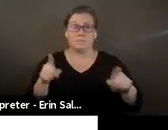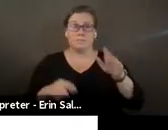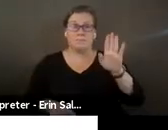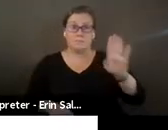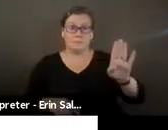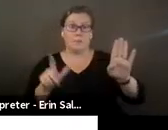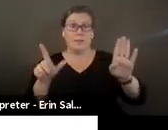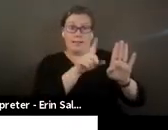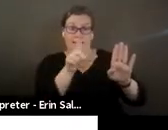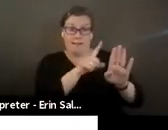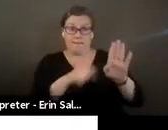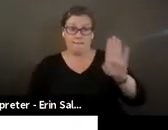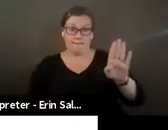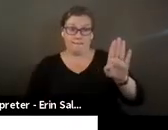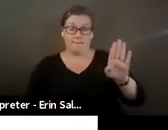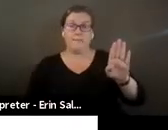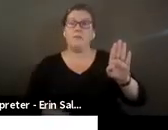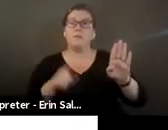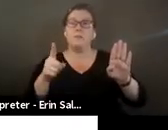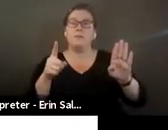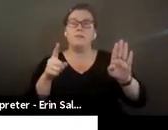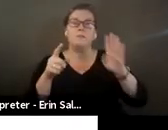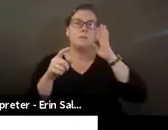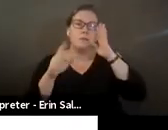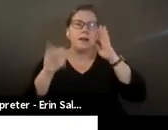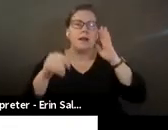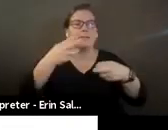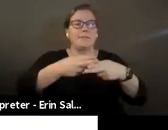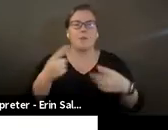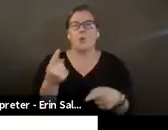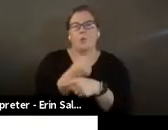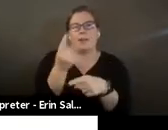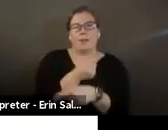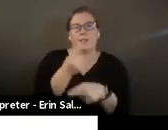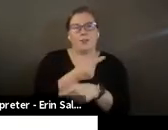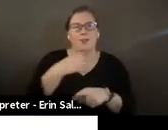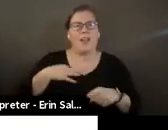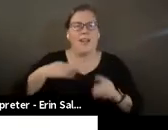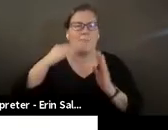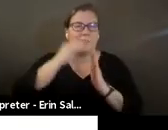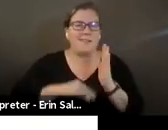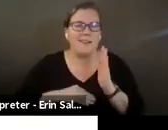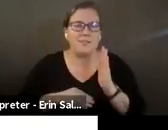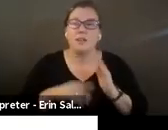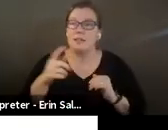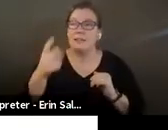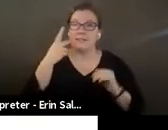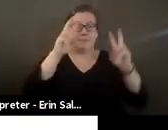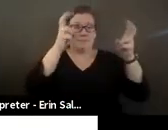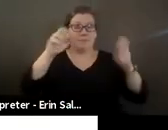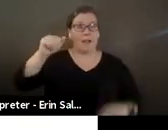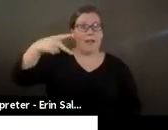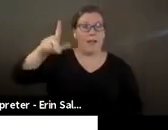left is I refer to it as our regular application. you can see it says application at the